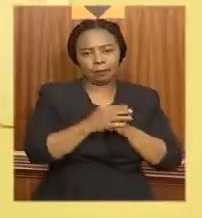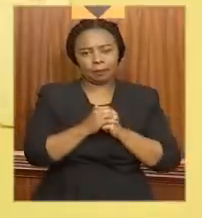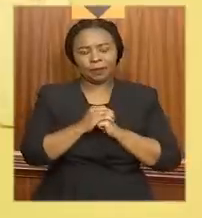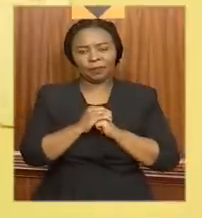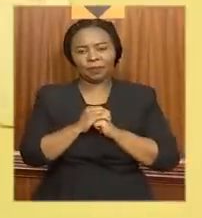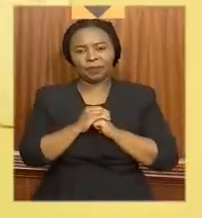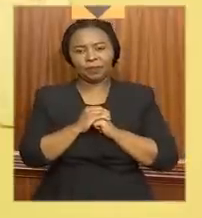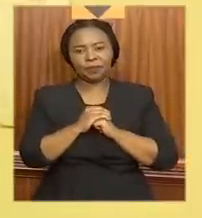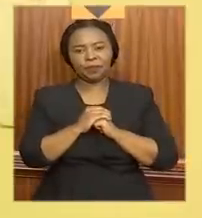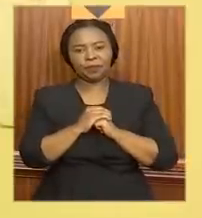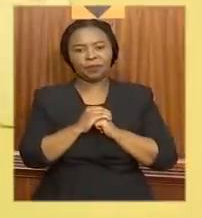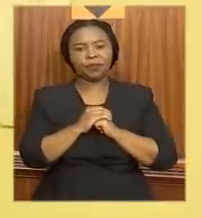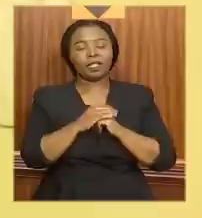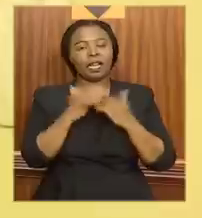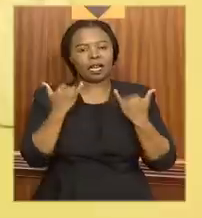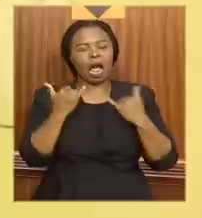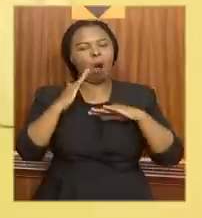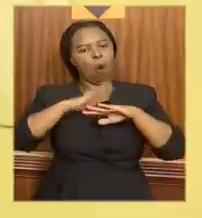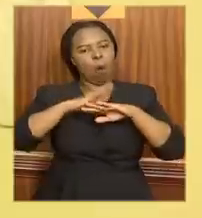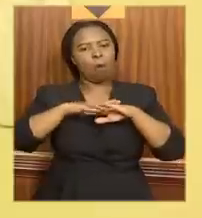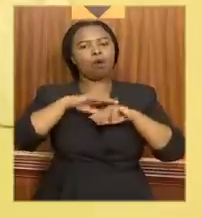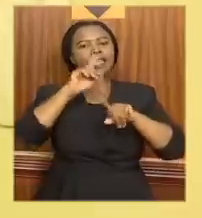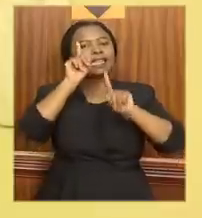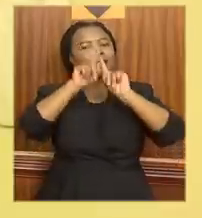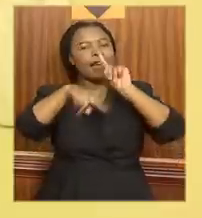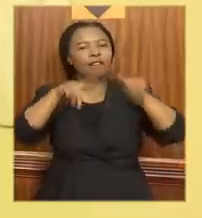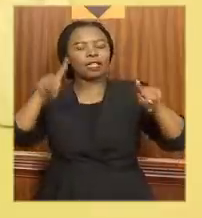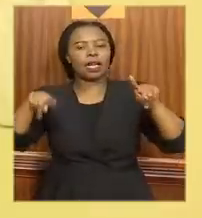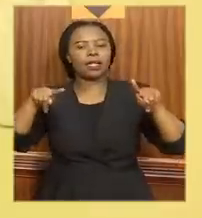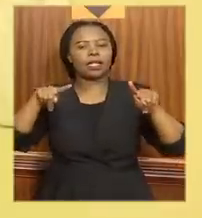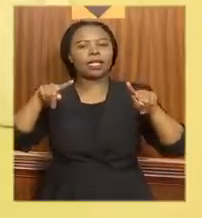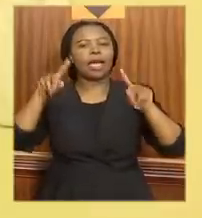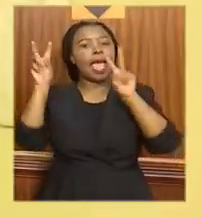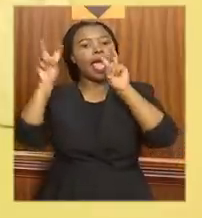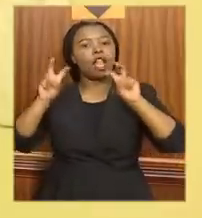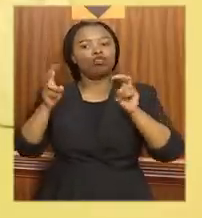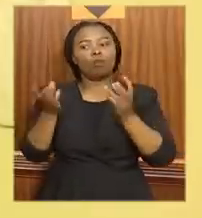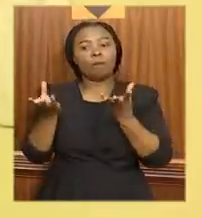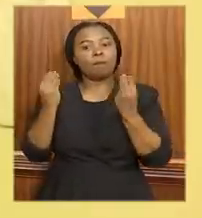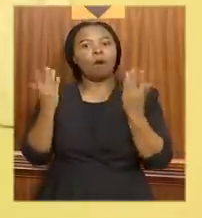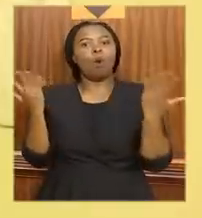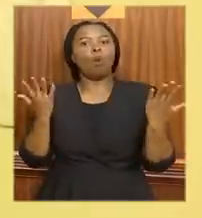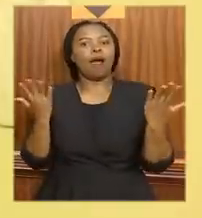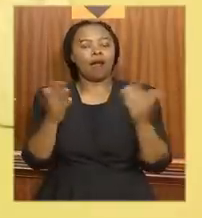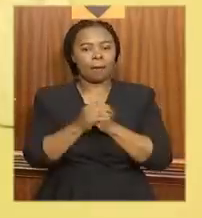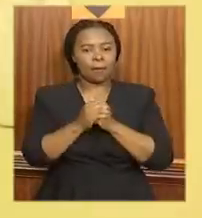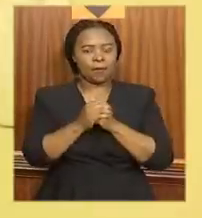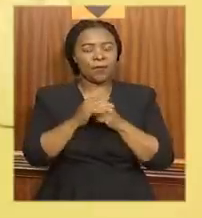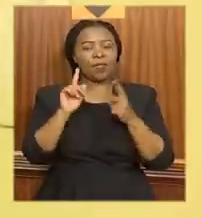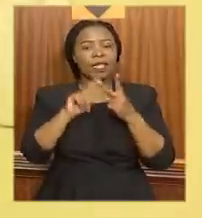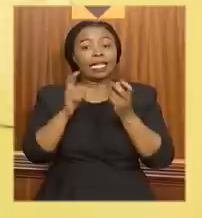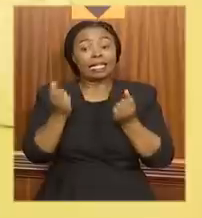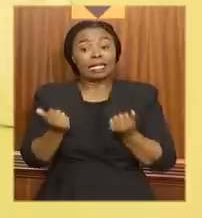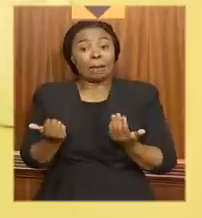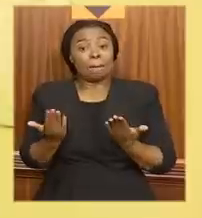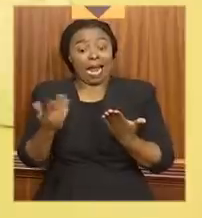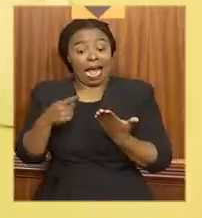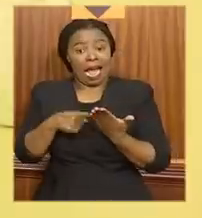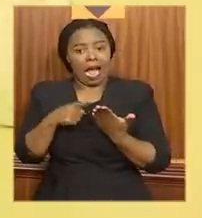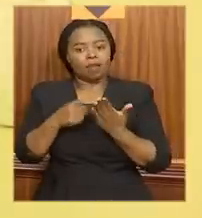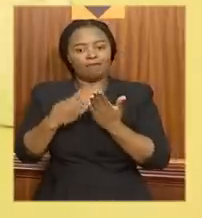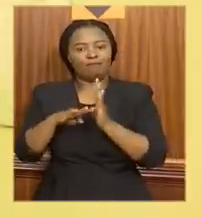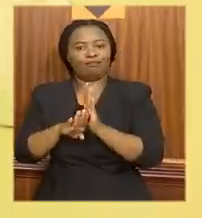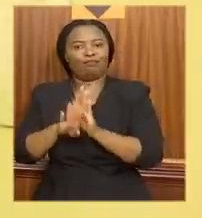They will diversify our energy sources and improve the security of supply. Now,